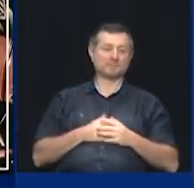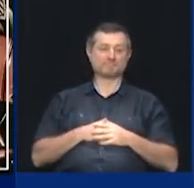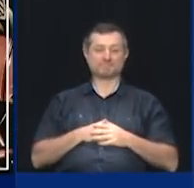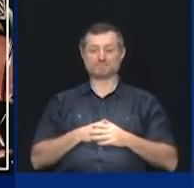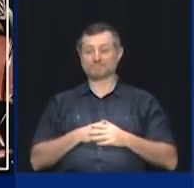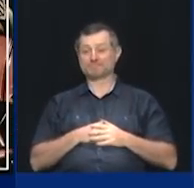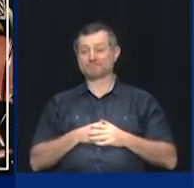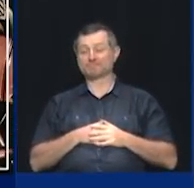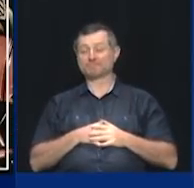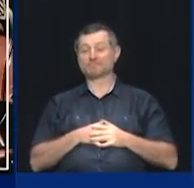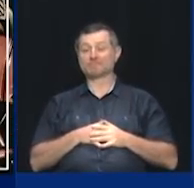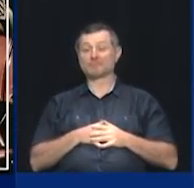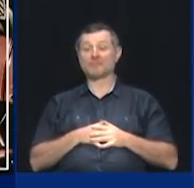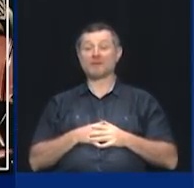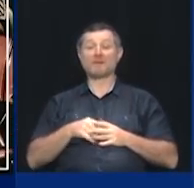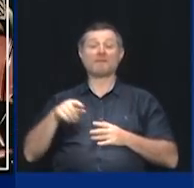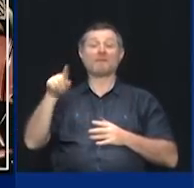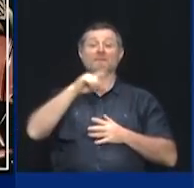the name is five letters.